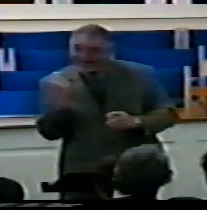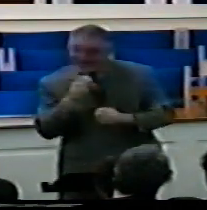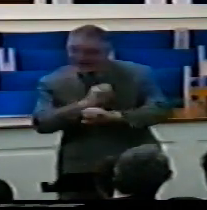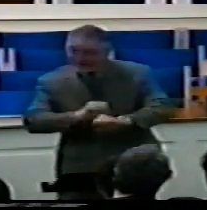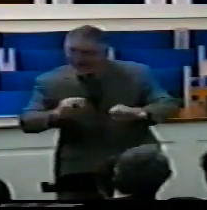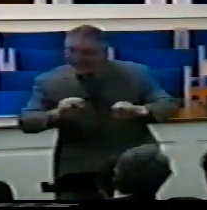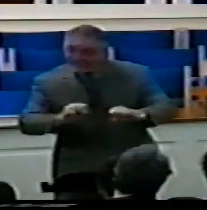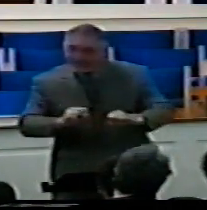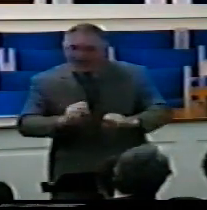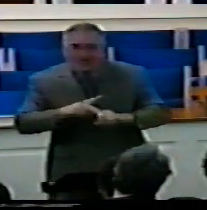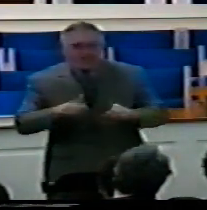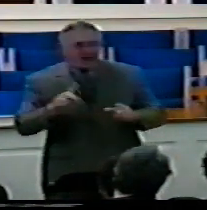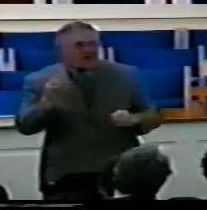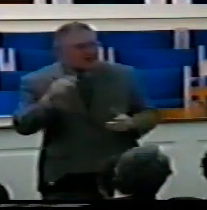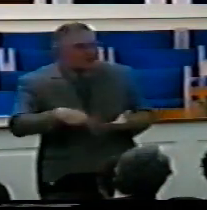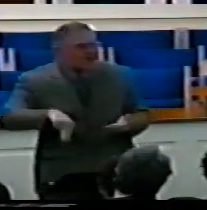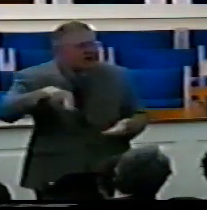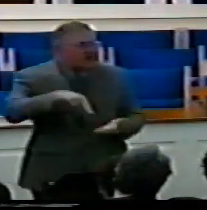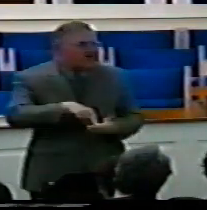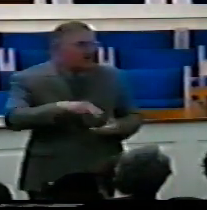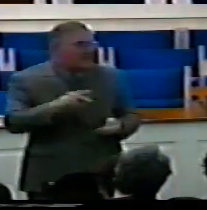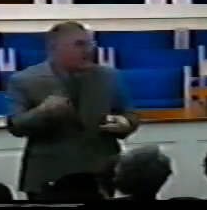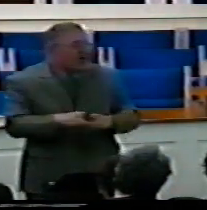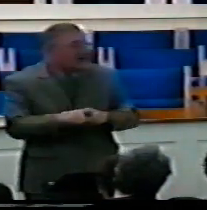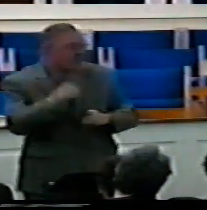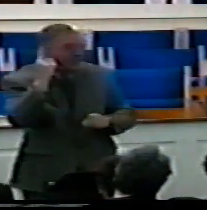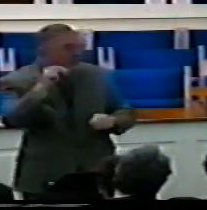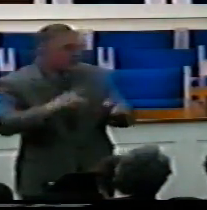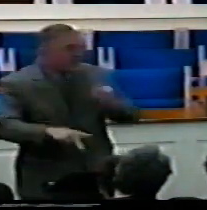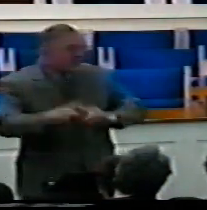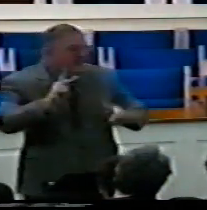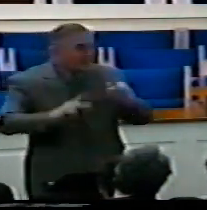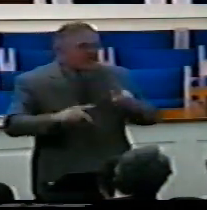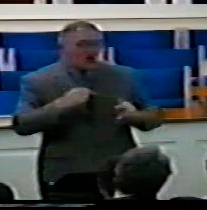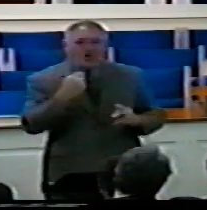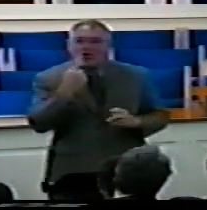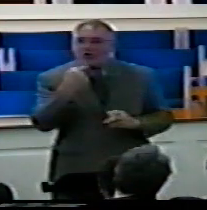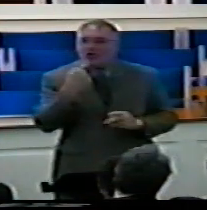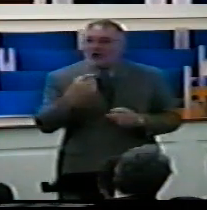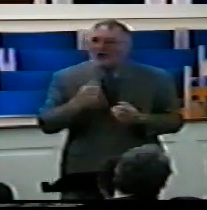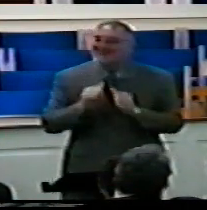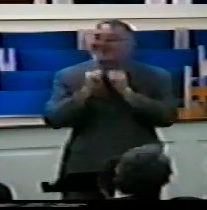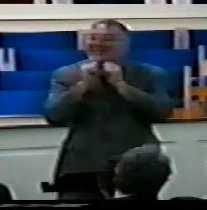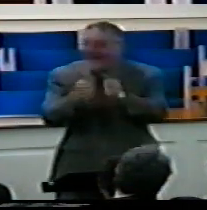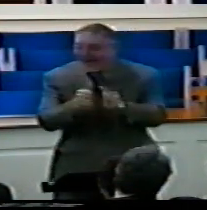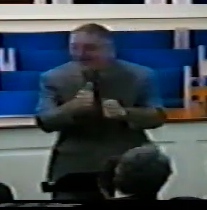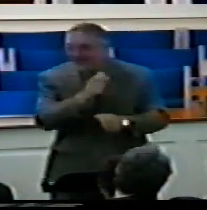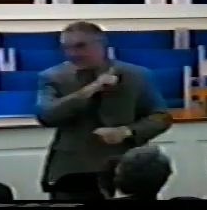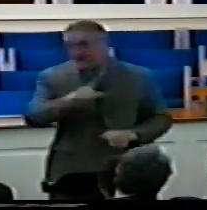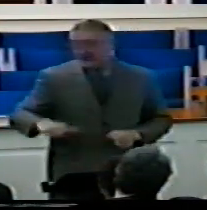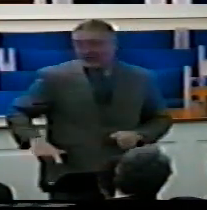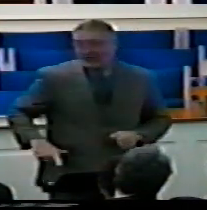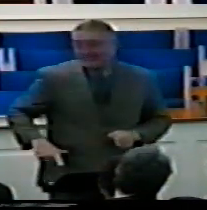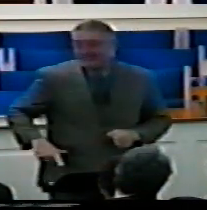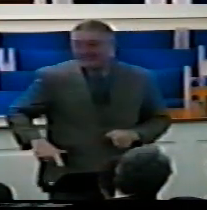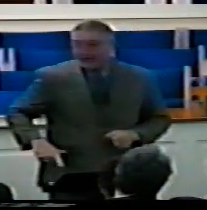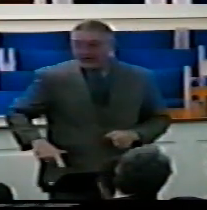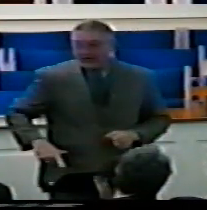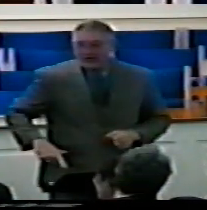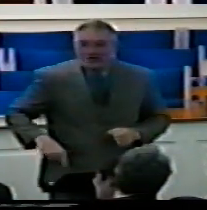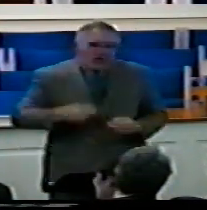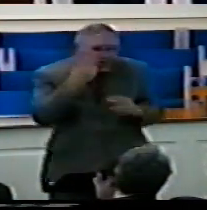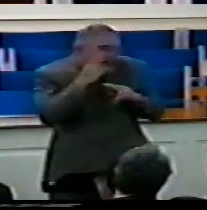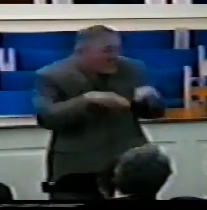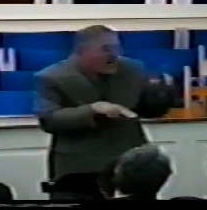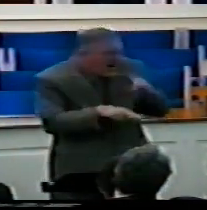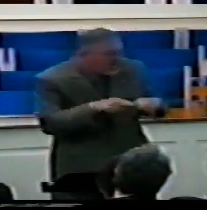for the skeptics. You know, there's that crowd that's always looking around. There's that crowd that's always just waiting to see if you're going to make it. Amen. I remember